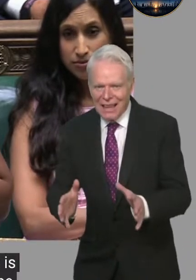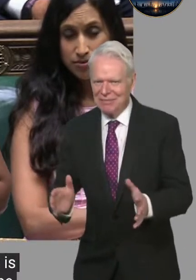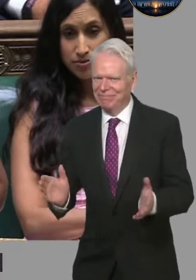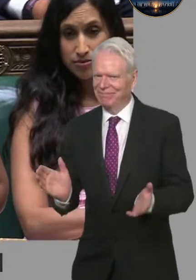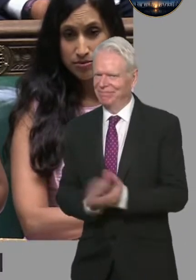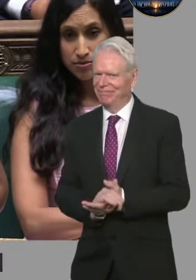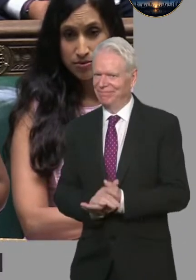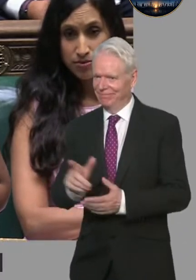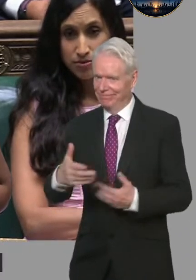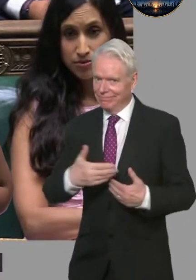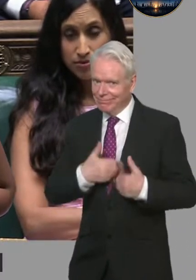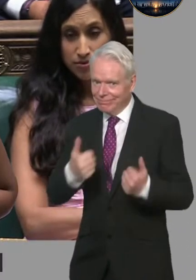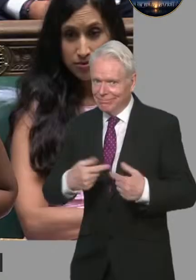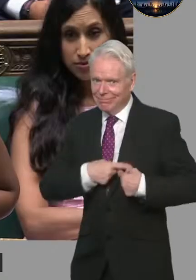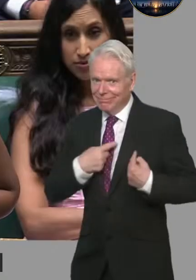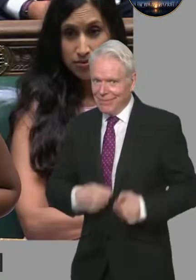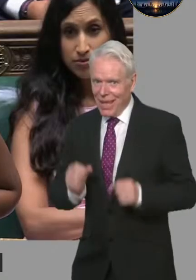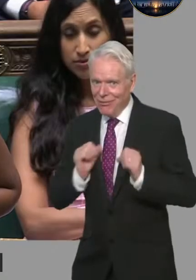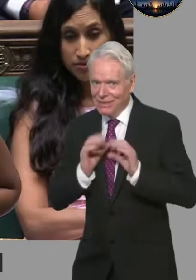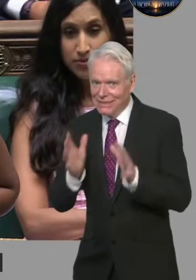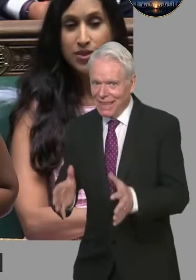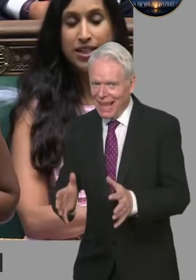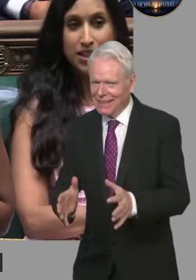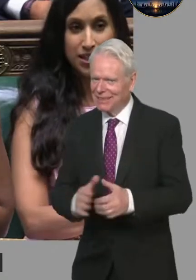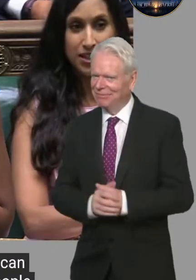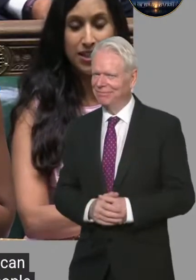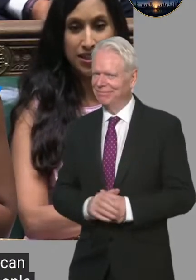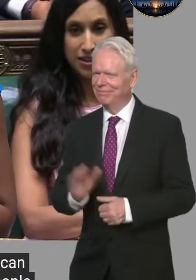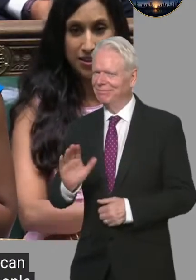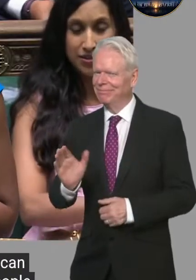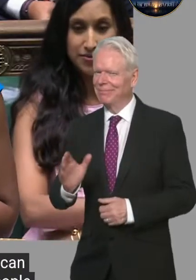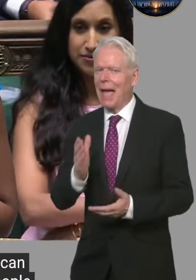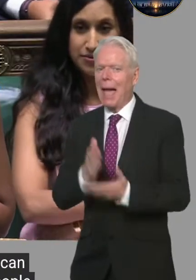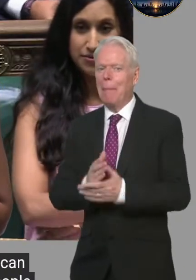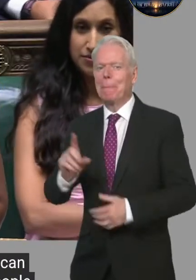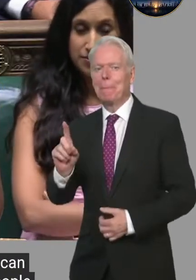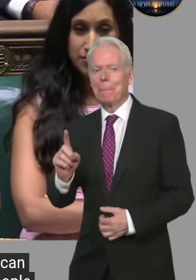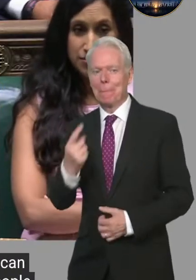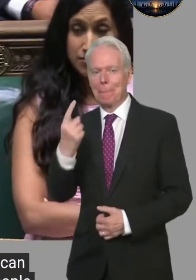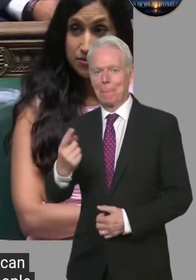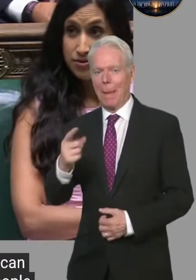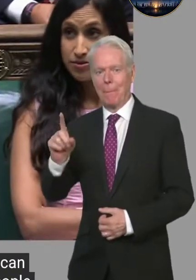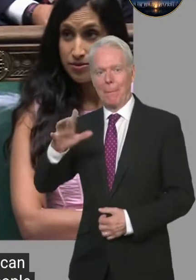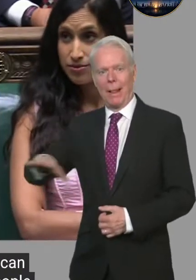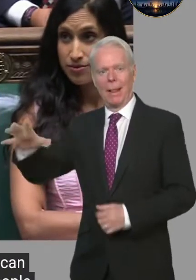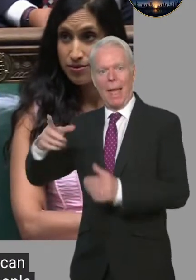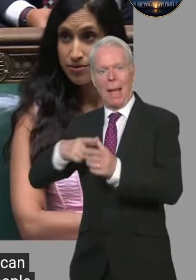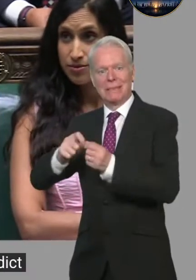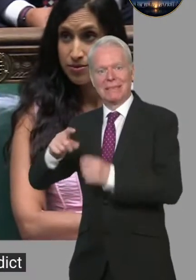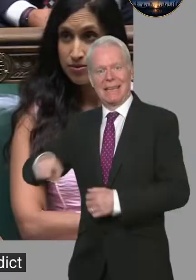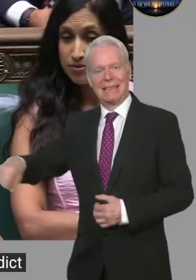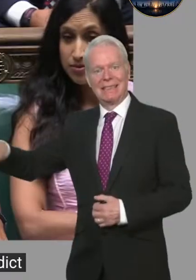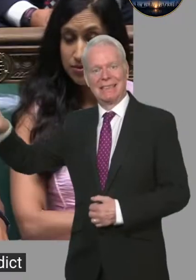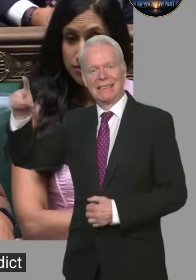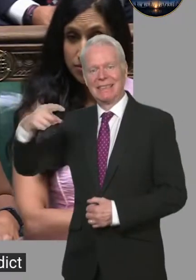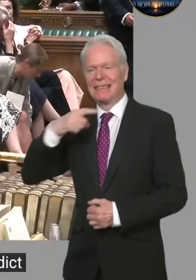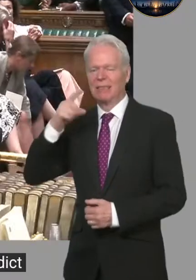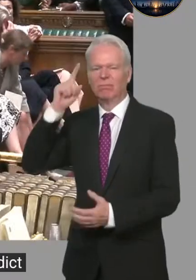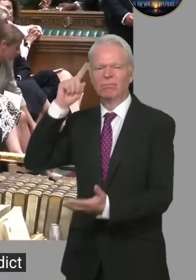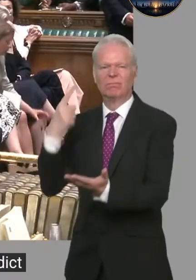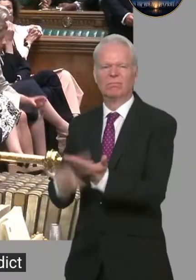on his Energy Secretary by voting Conservative. But to be fair, Mr. Speaker, to